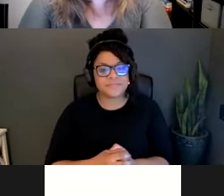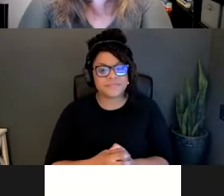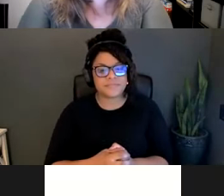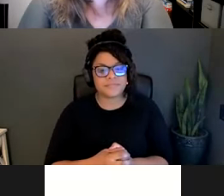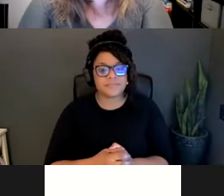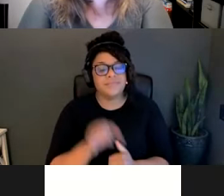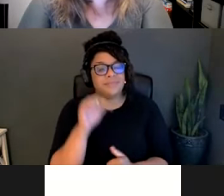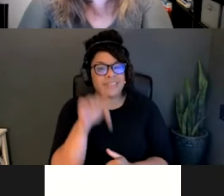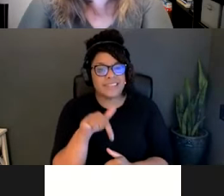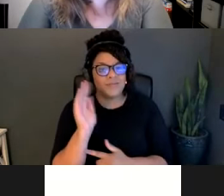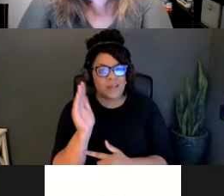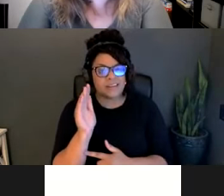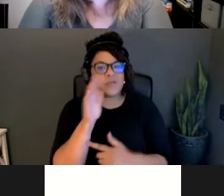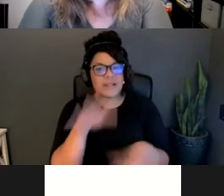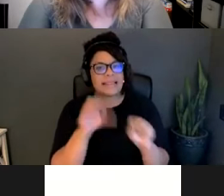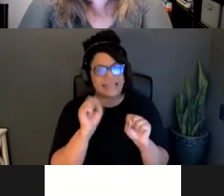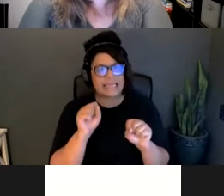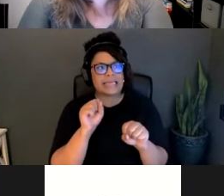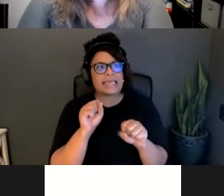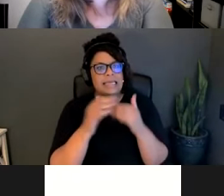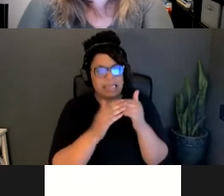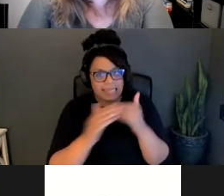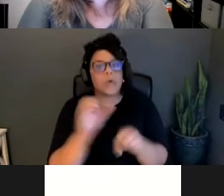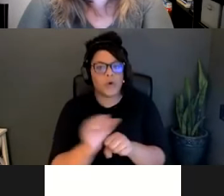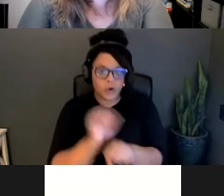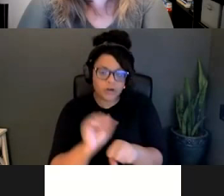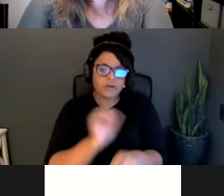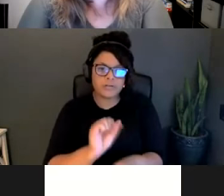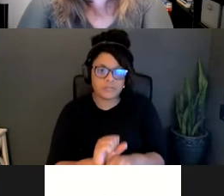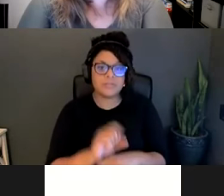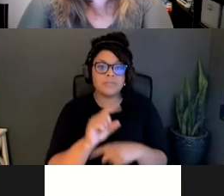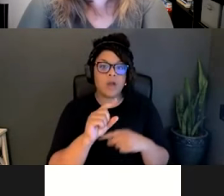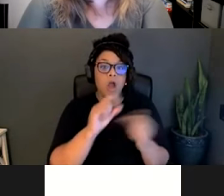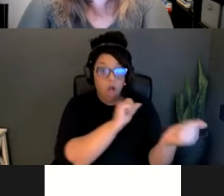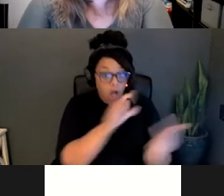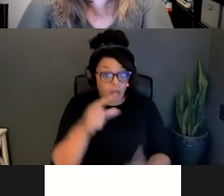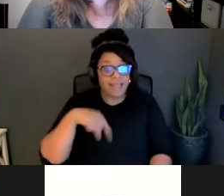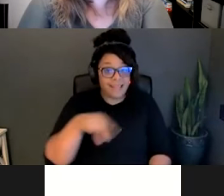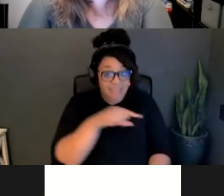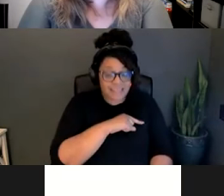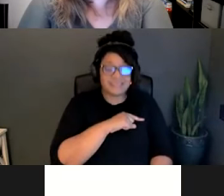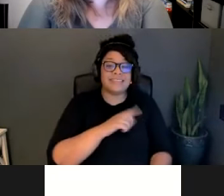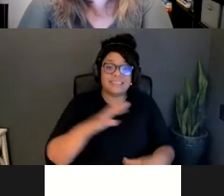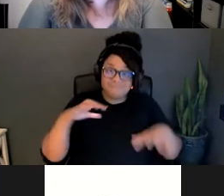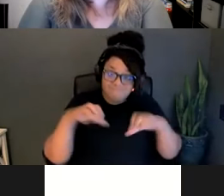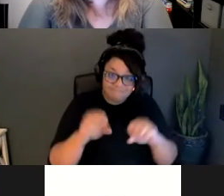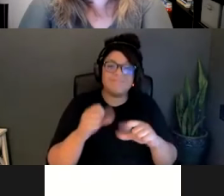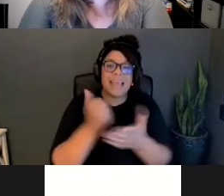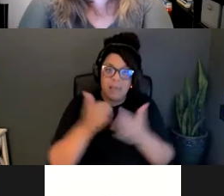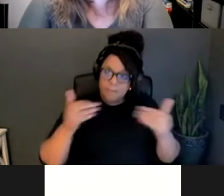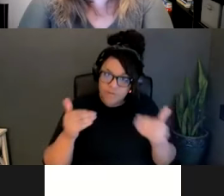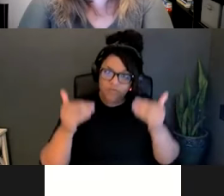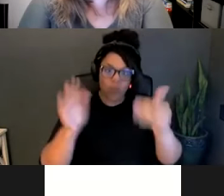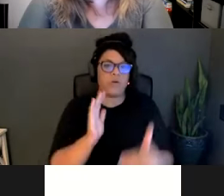This is going to take some work. It is going to take all of us, each and every one of us, like we said, to push forward this